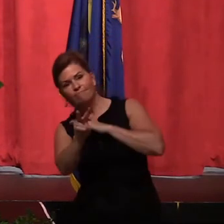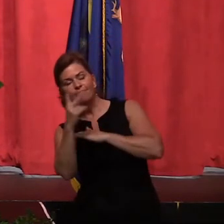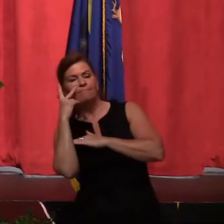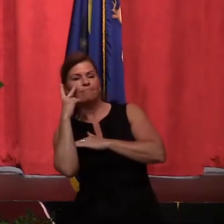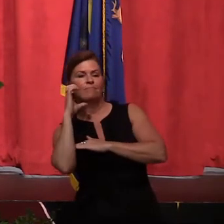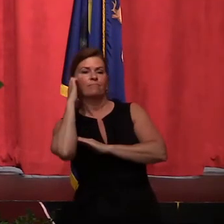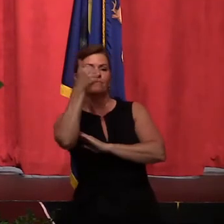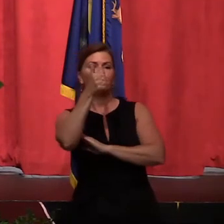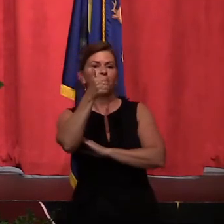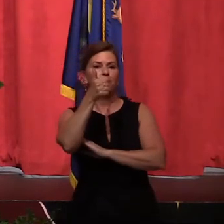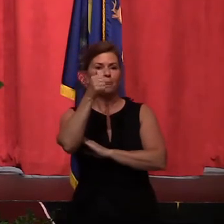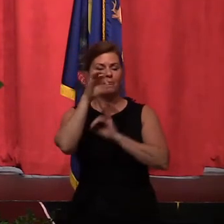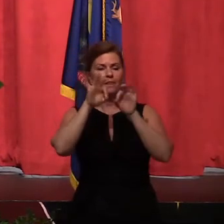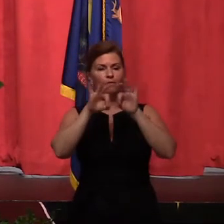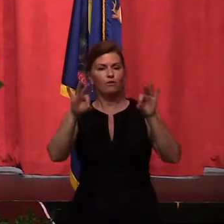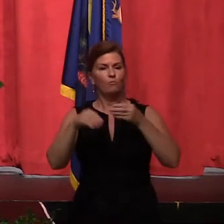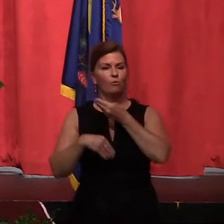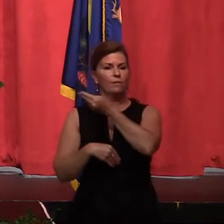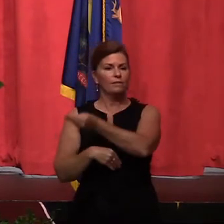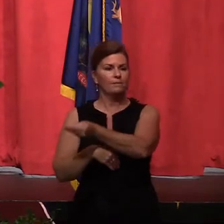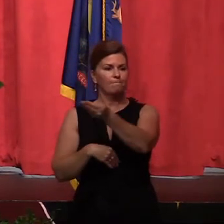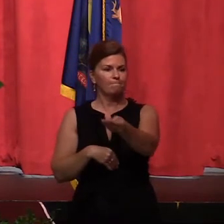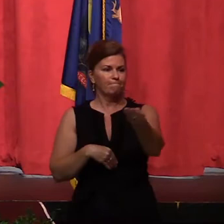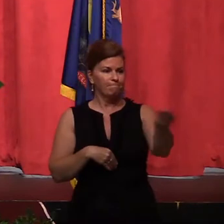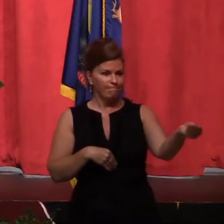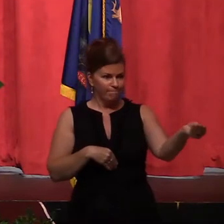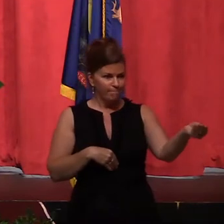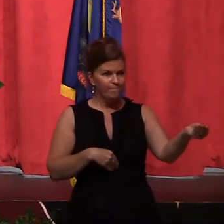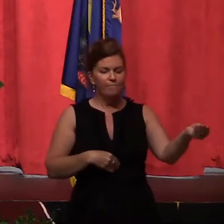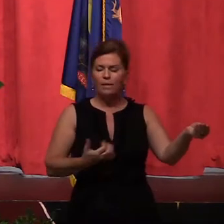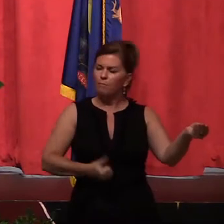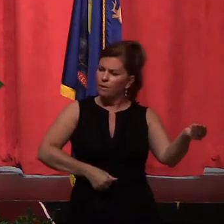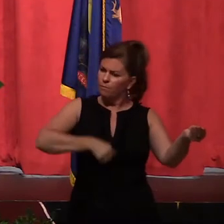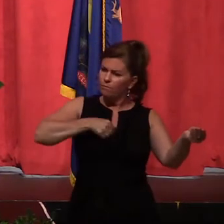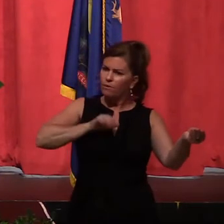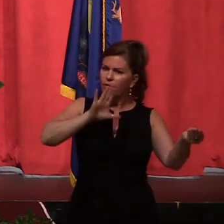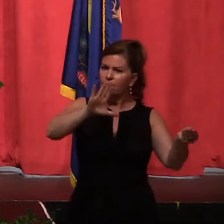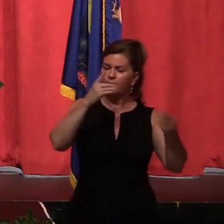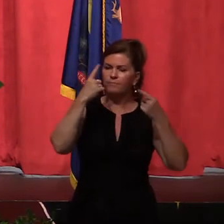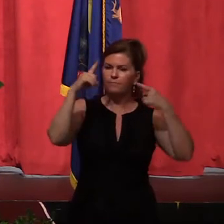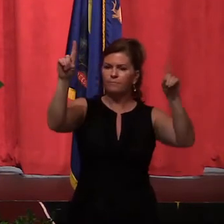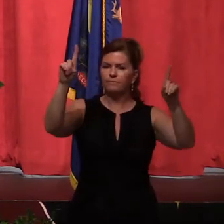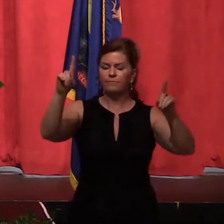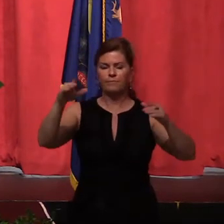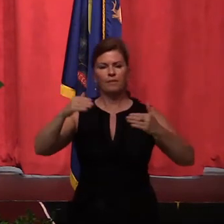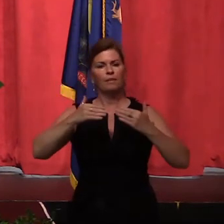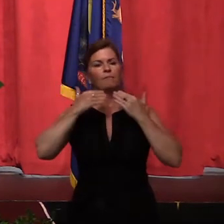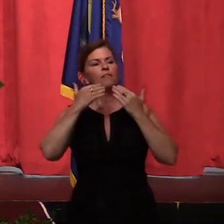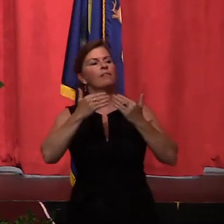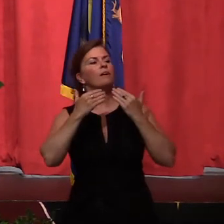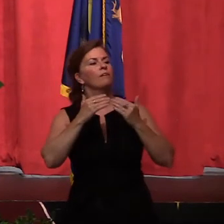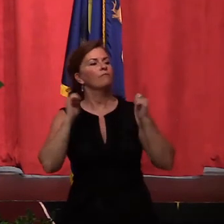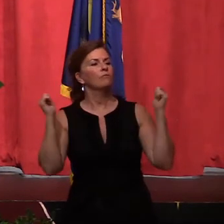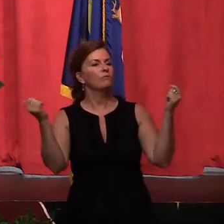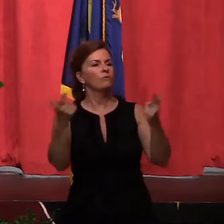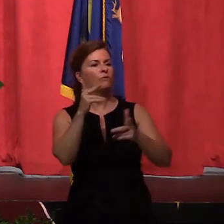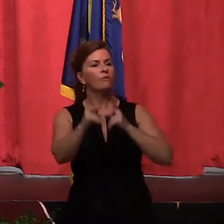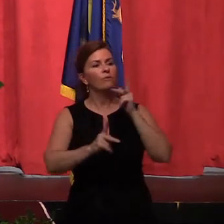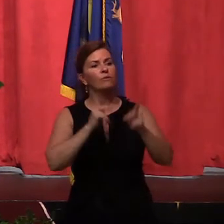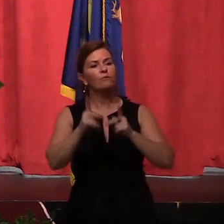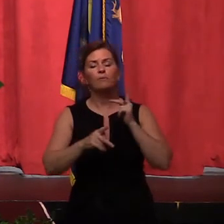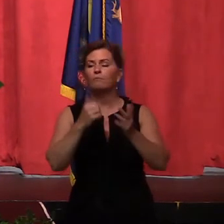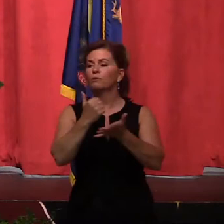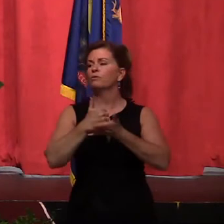our presentation of diplomas. Be proud of this accomplishment and be thankful for all the people who have helped you reach this